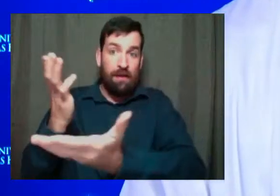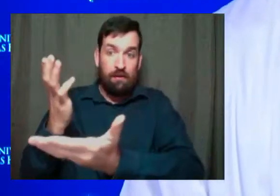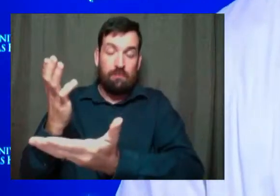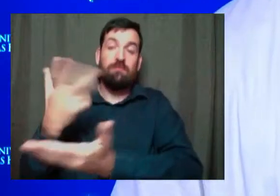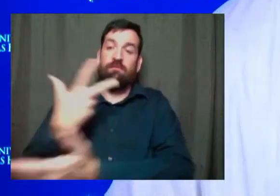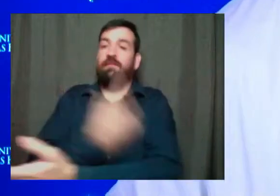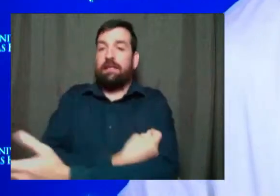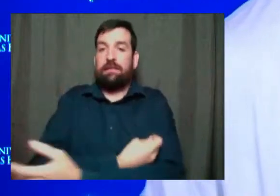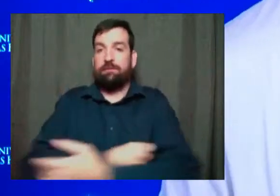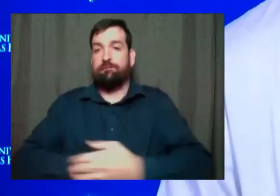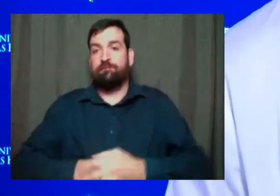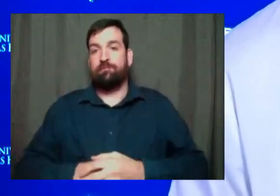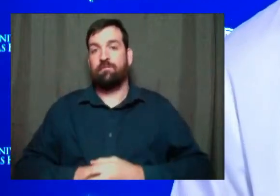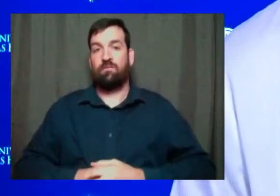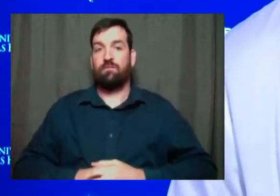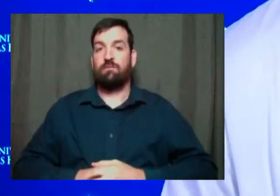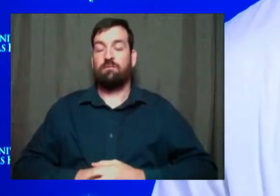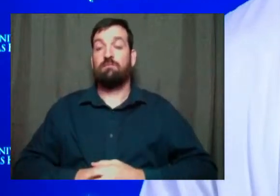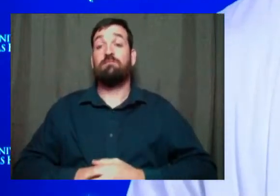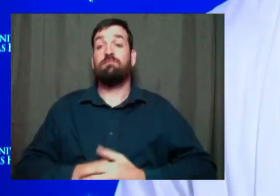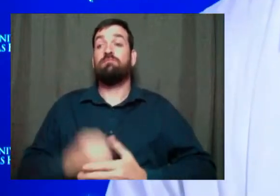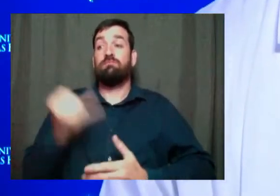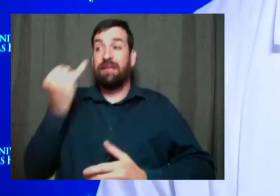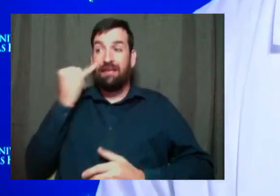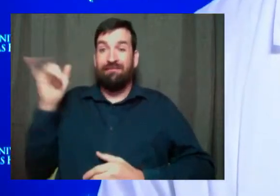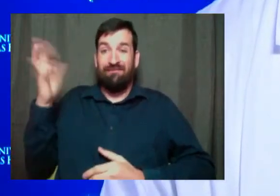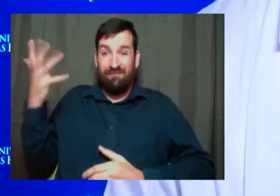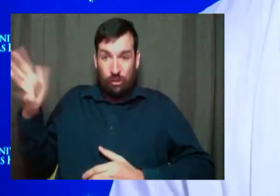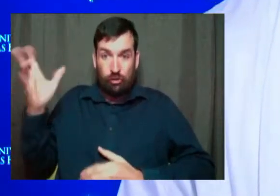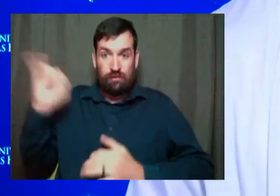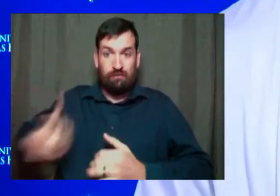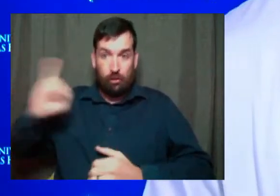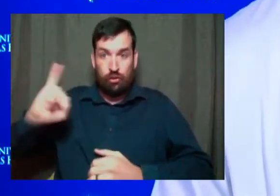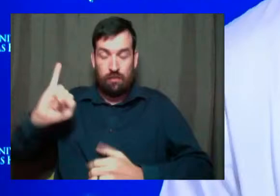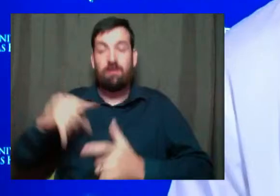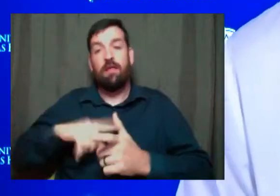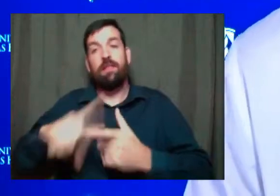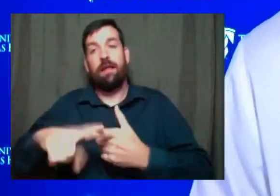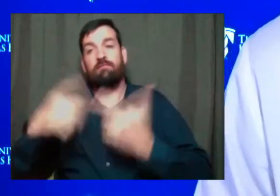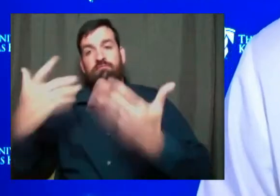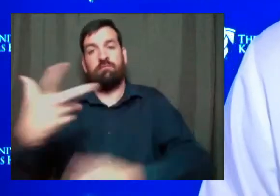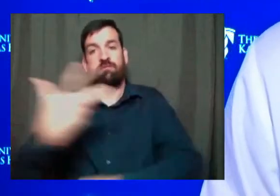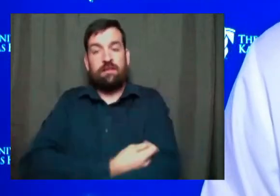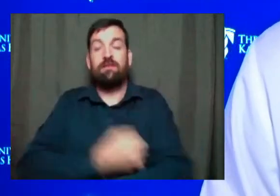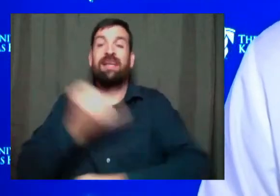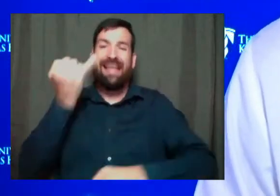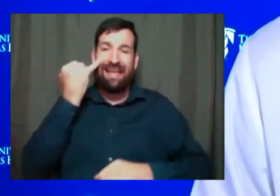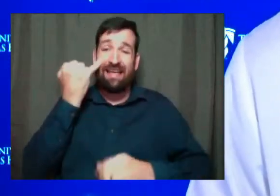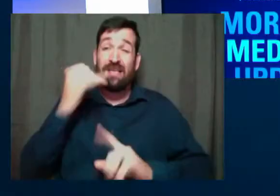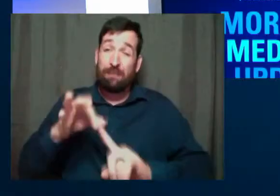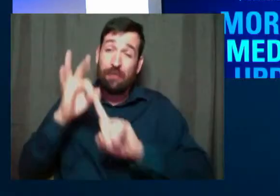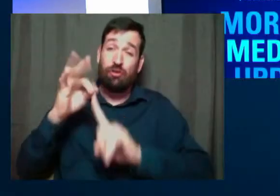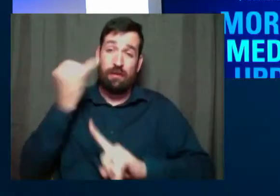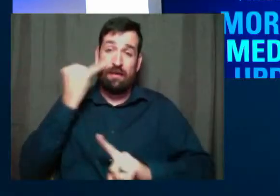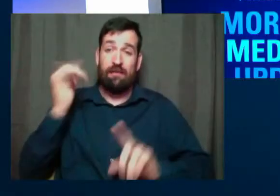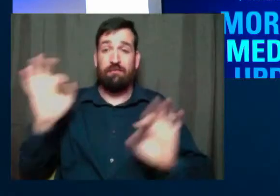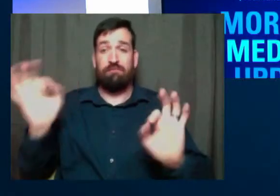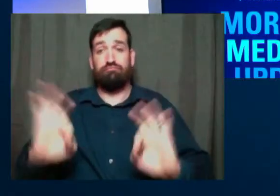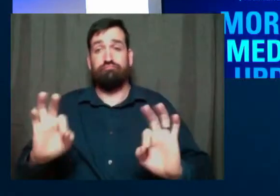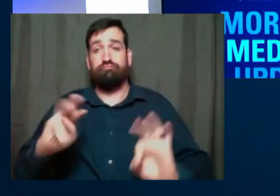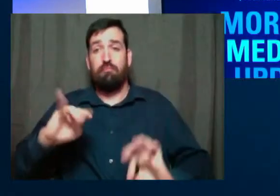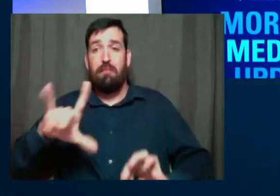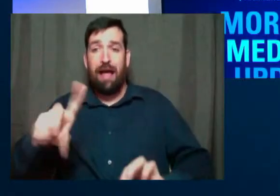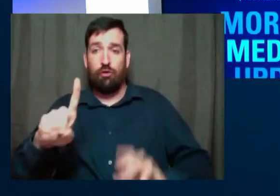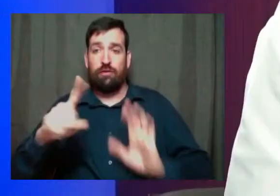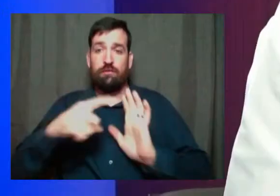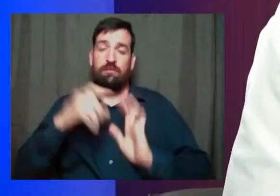vaccination after having the natural infection, especially if you've had that mild infection as well. Yeah, I think there's some, again, in the New